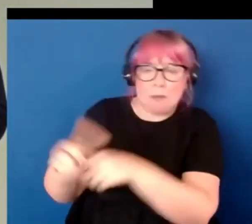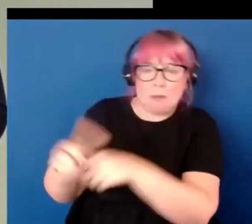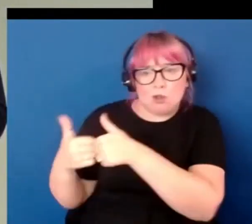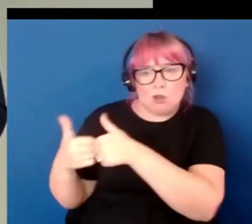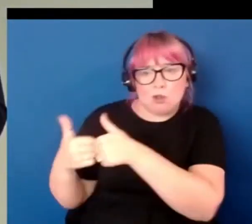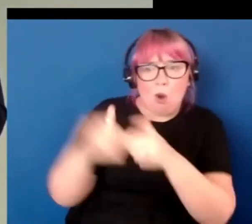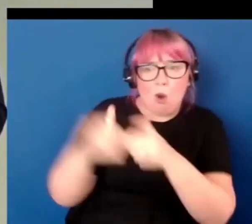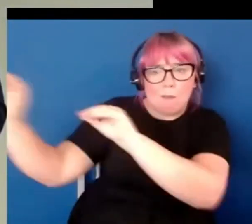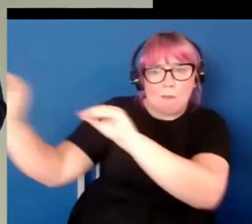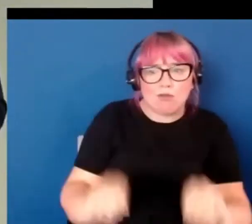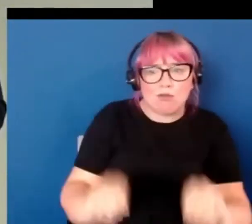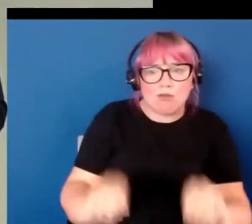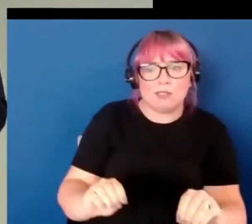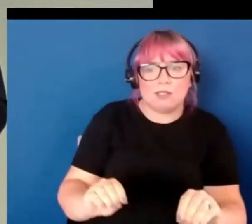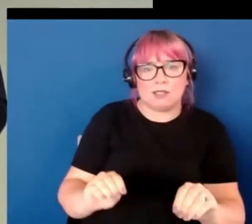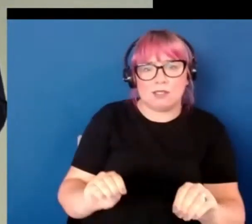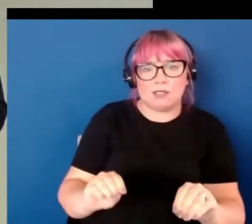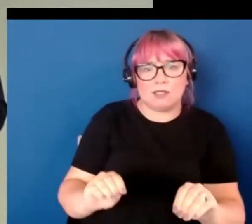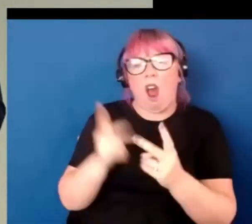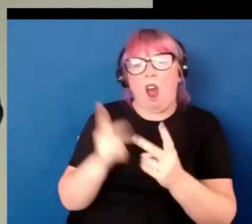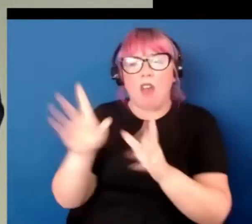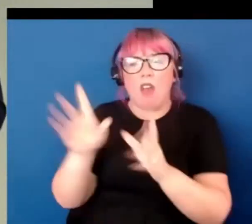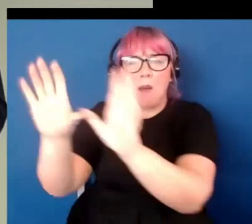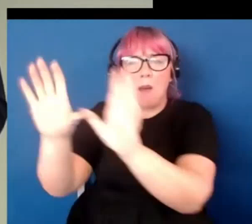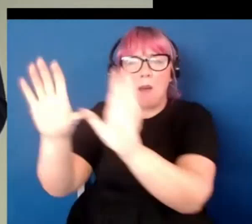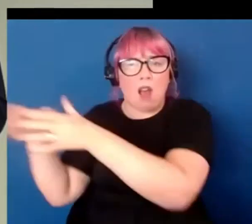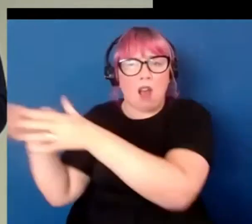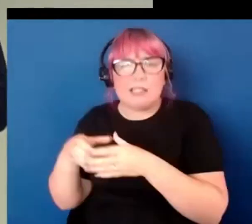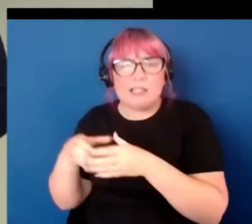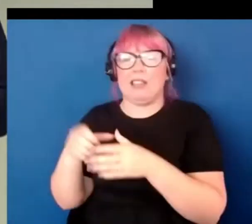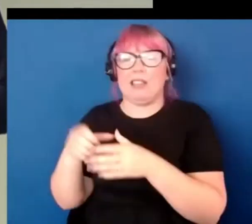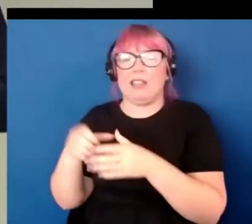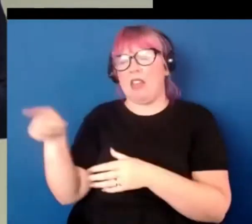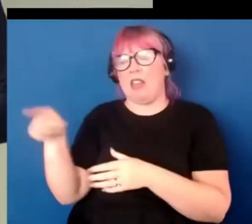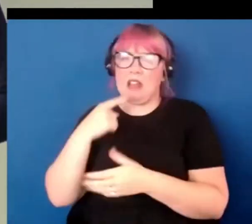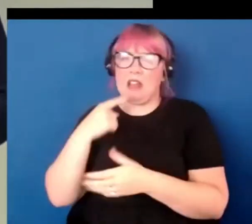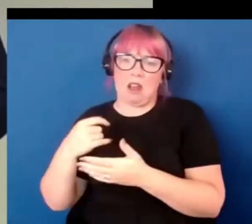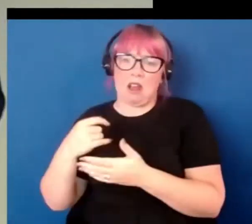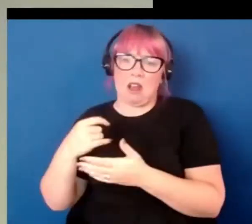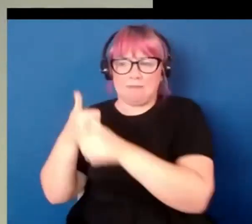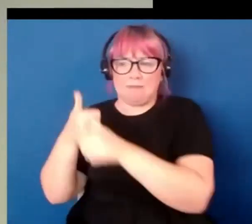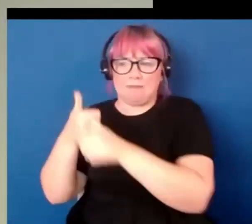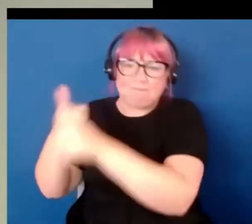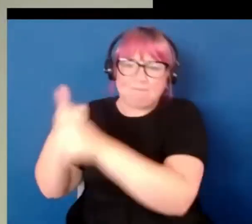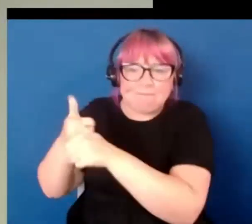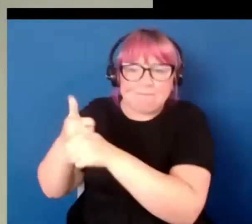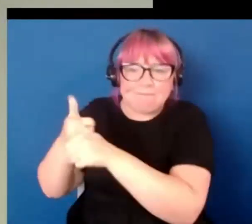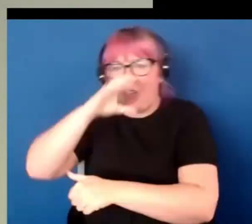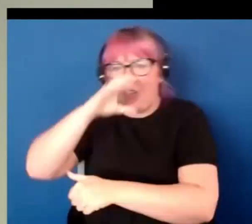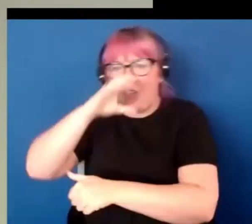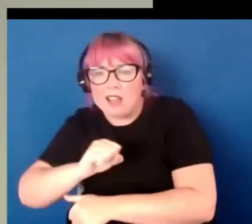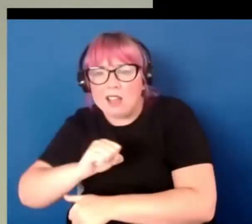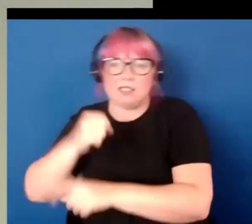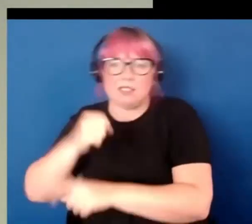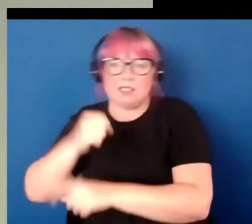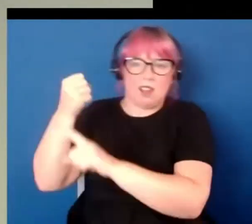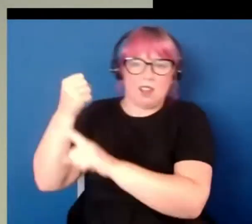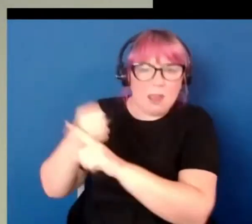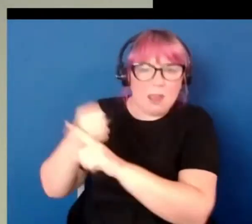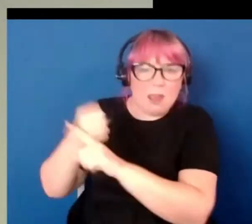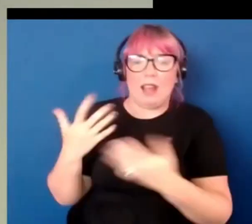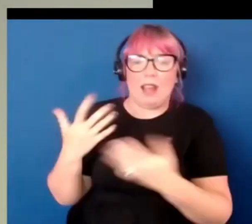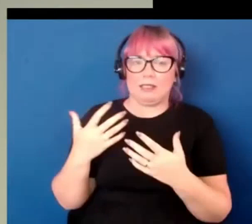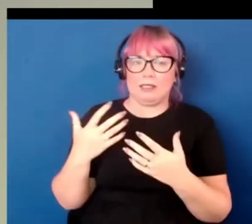was pandering to campaigns of hate and division. Standing alongside strikers and rebels who demand action